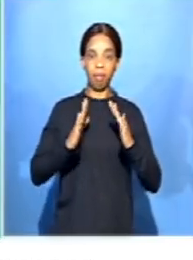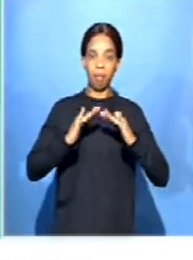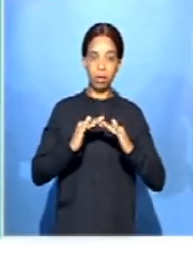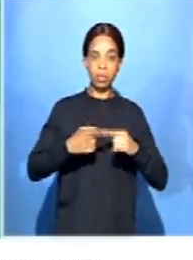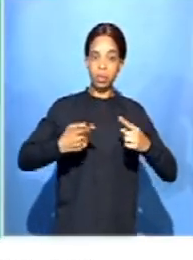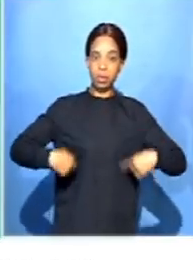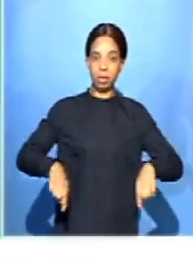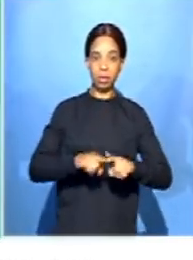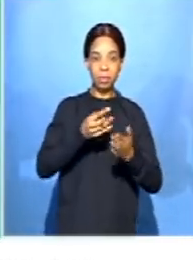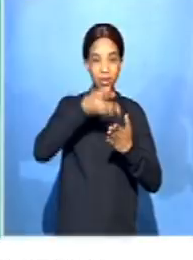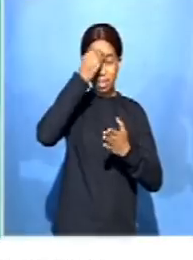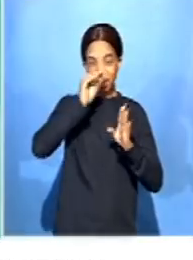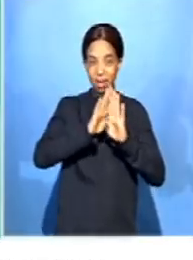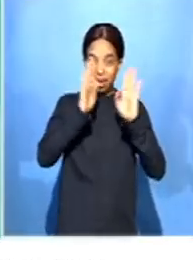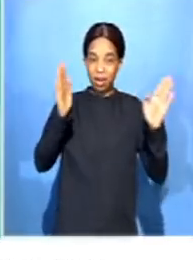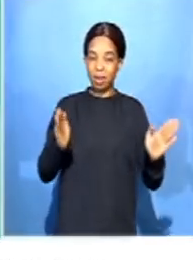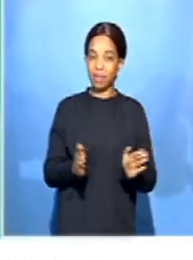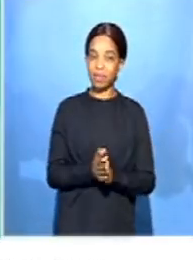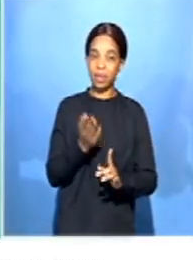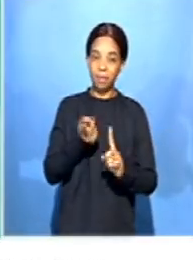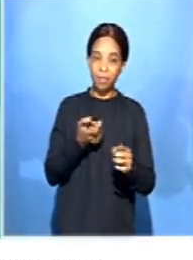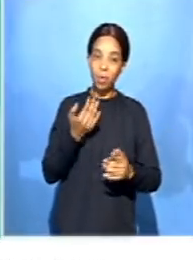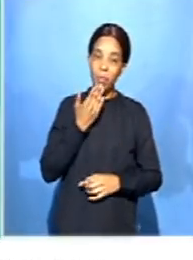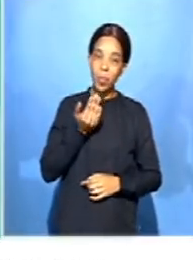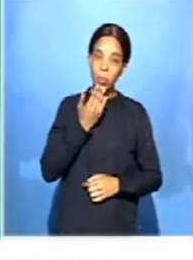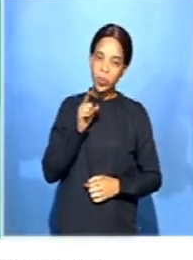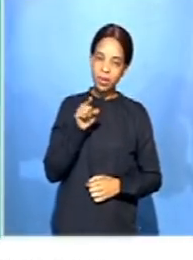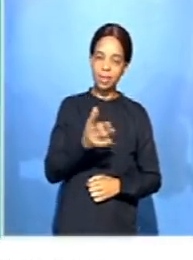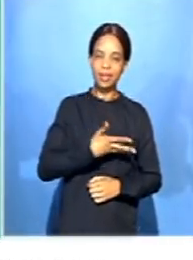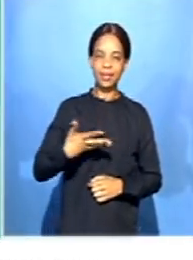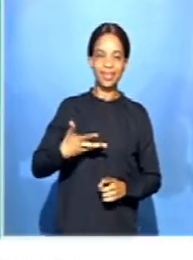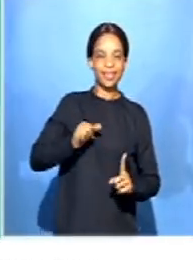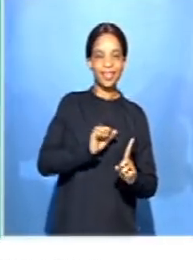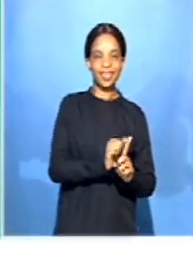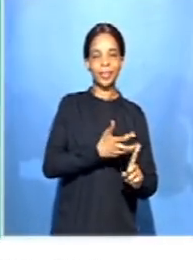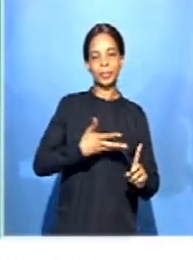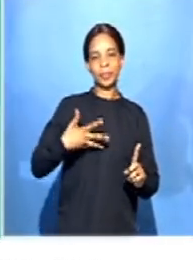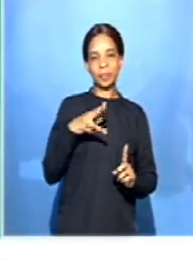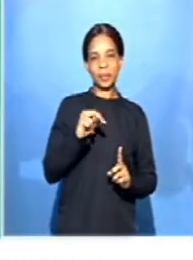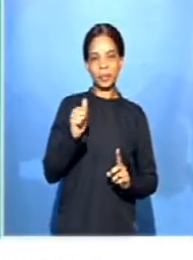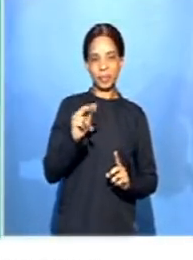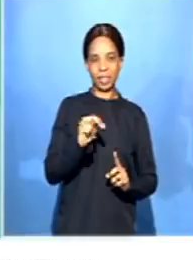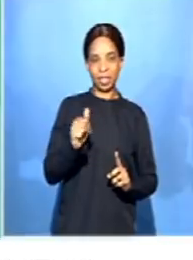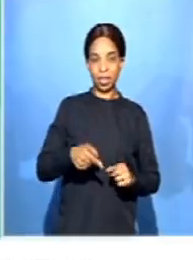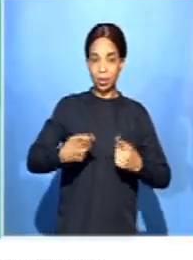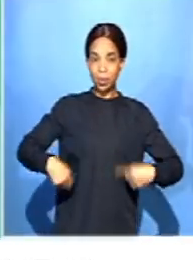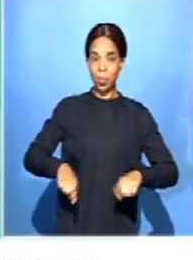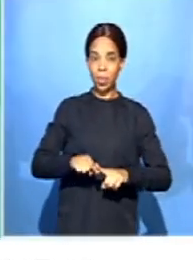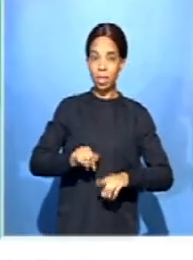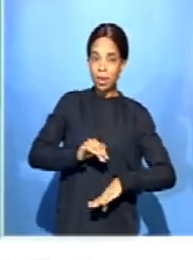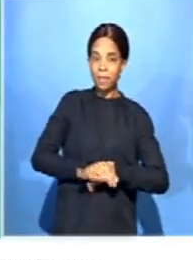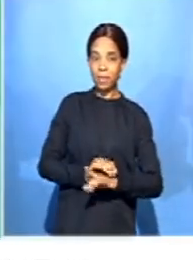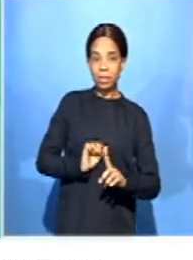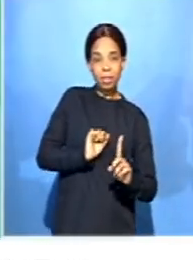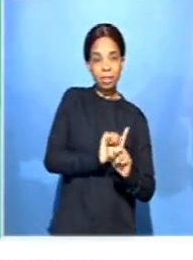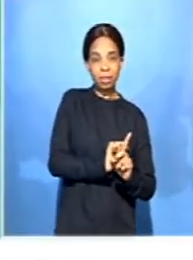mme ke batla gore mme nnana jaaka re le ditsala tsa ga mme Edna ke re re lebogela thata gore